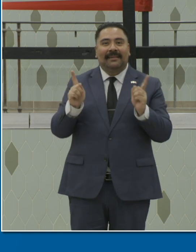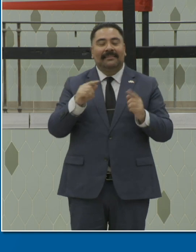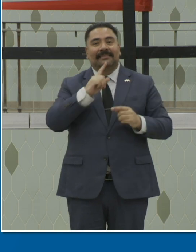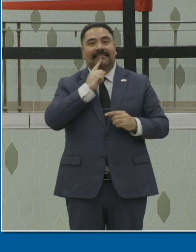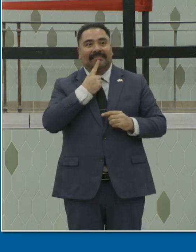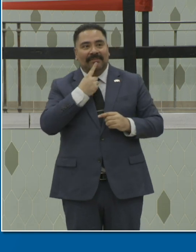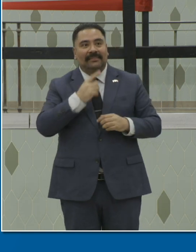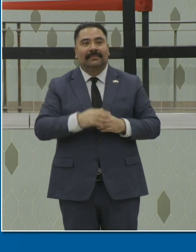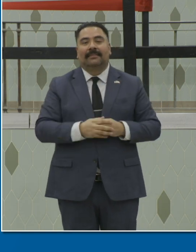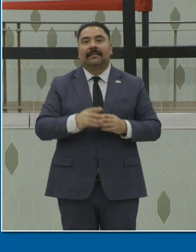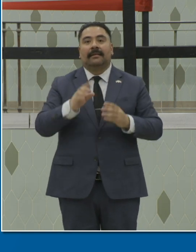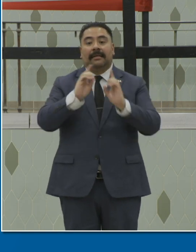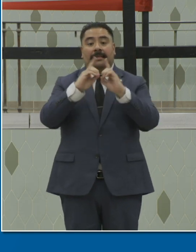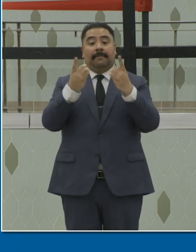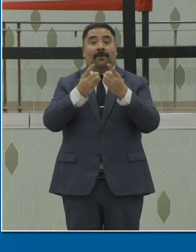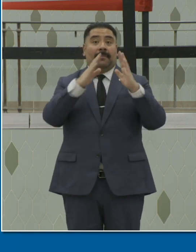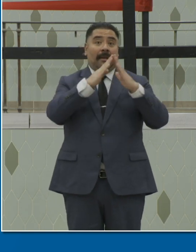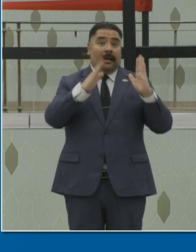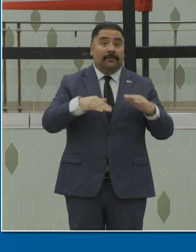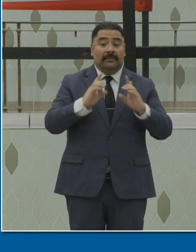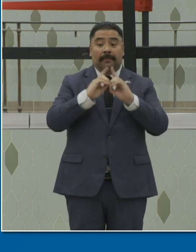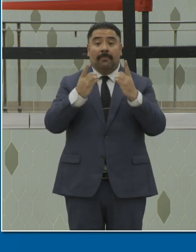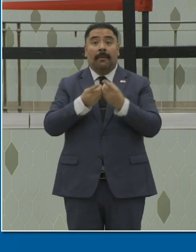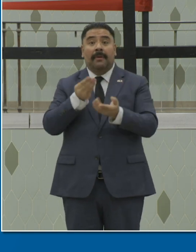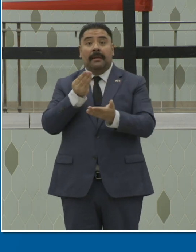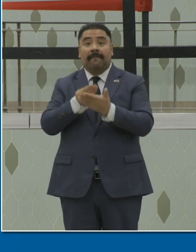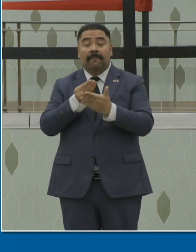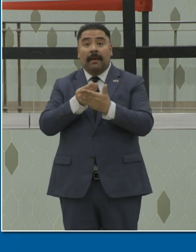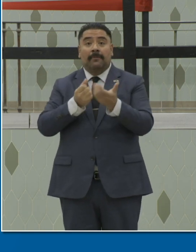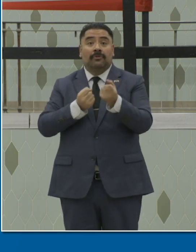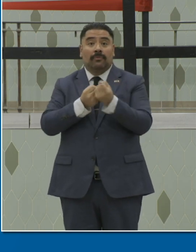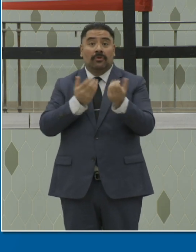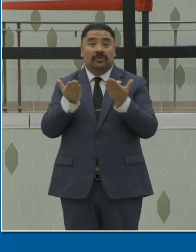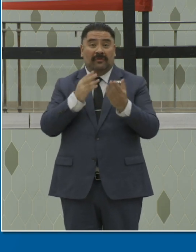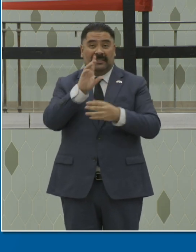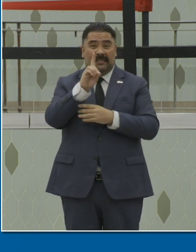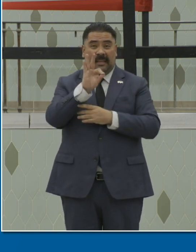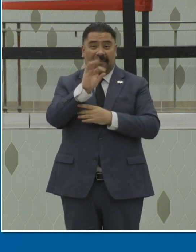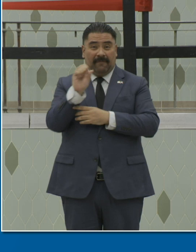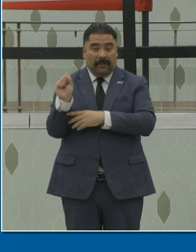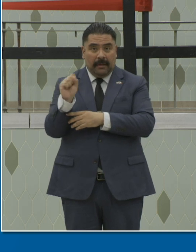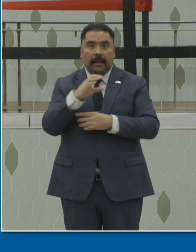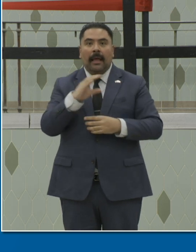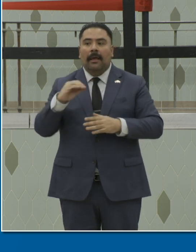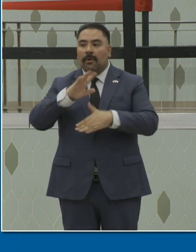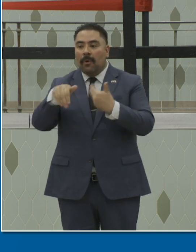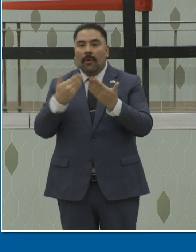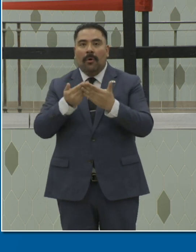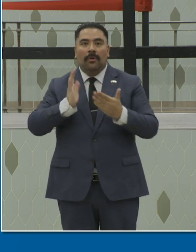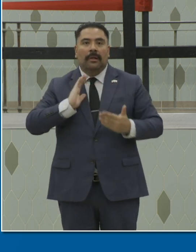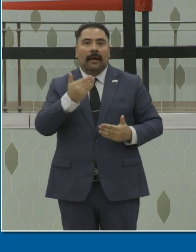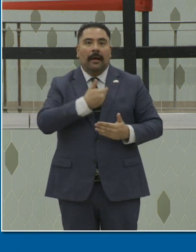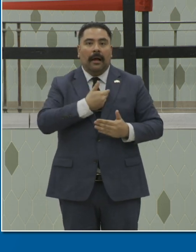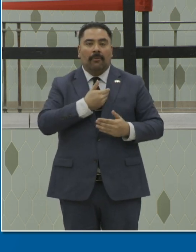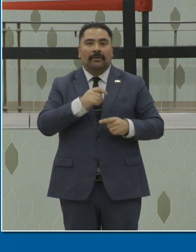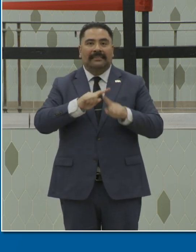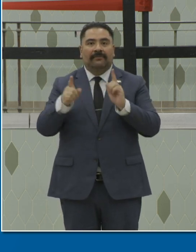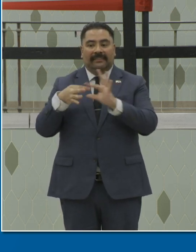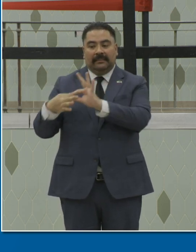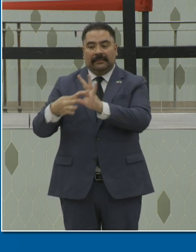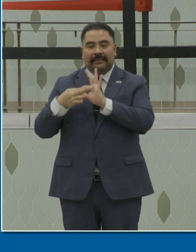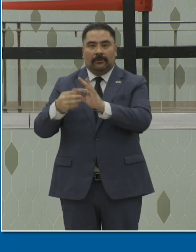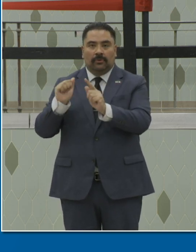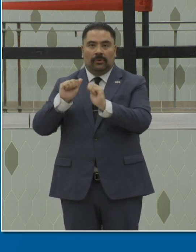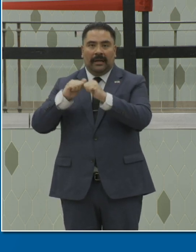But seriously, the Department of Housing, Department of Family and Support Services, and all of our sister